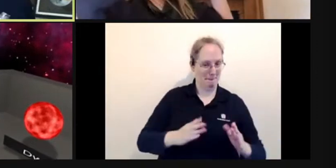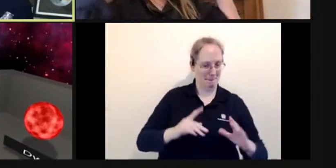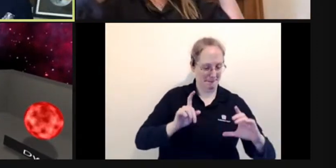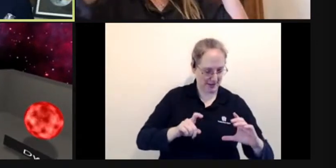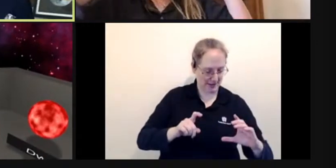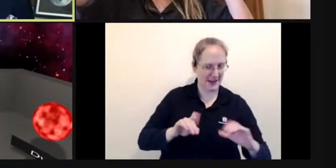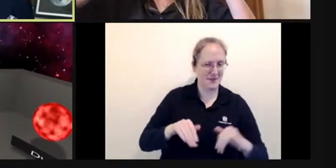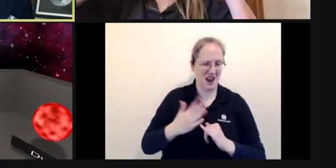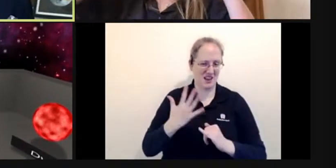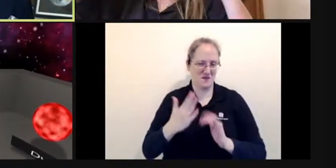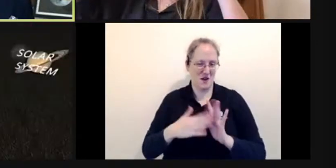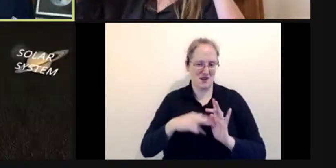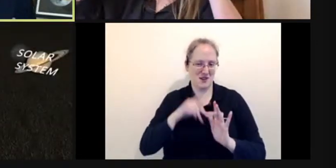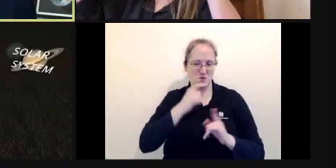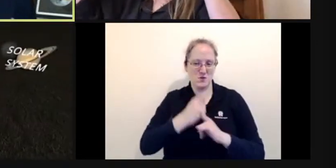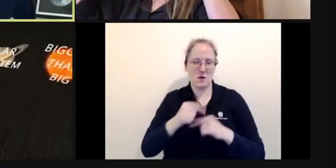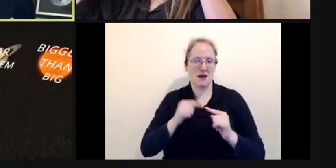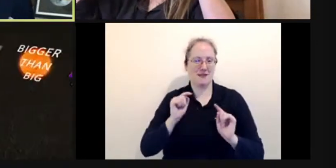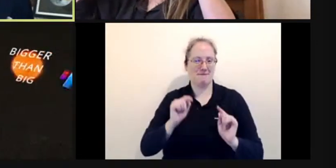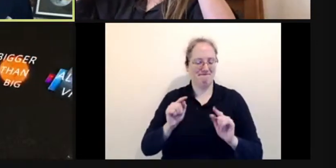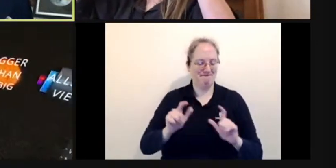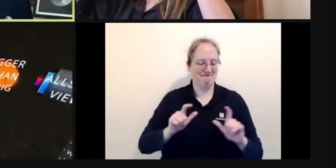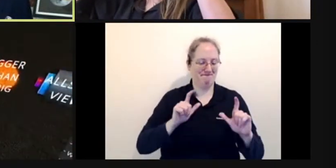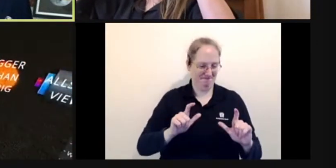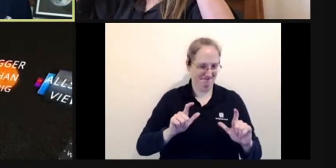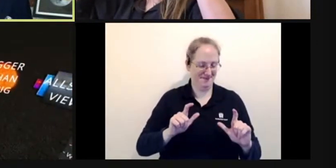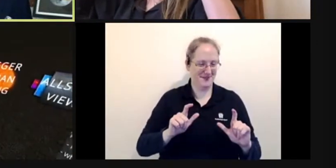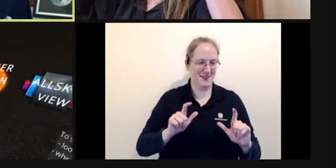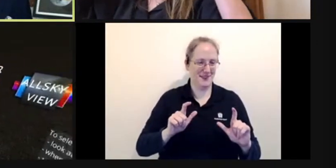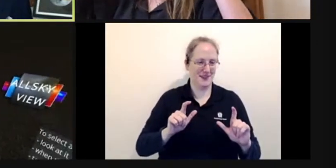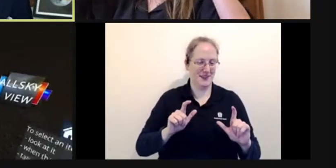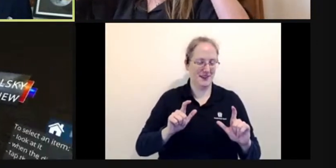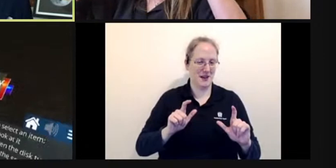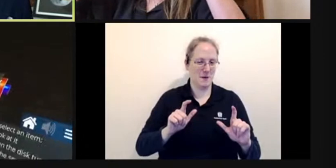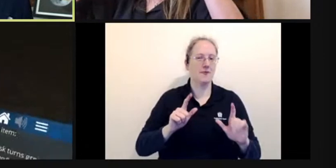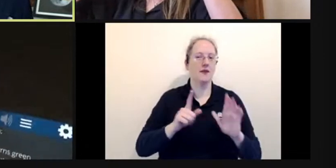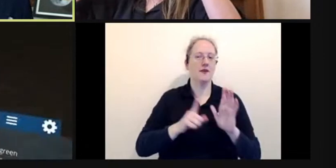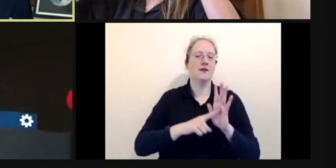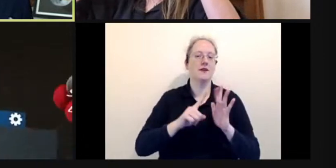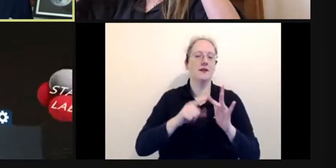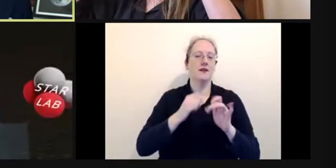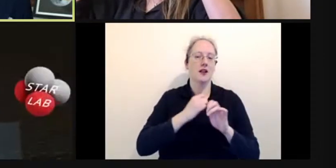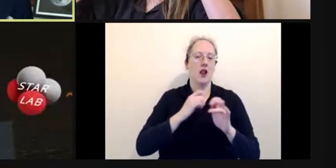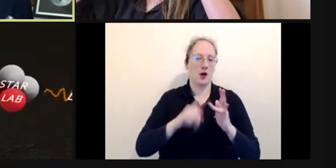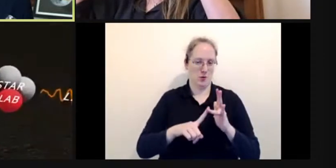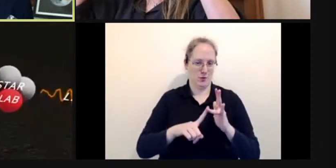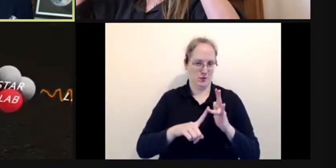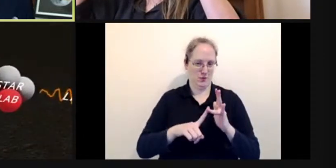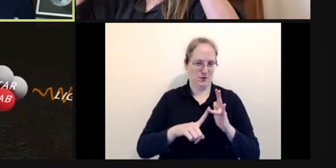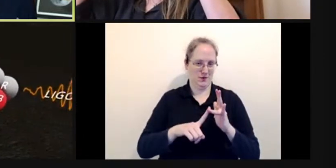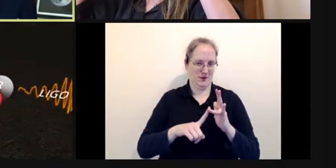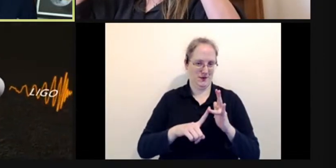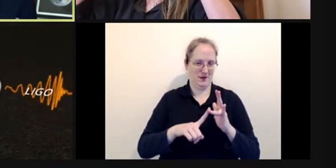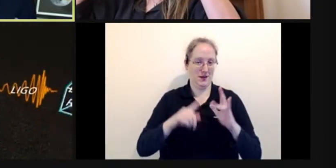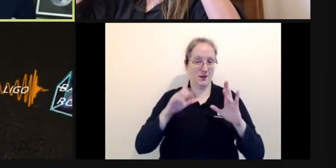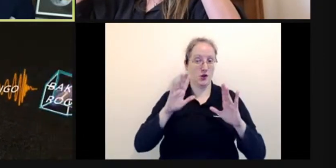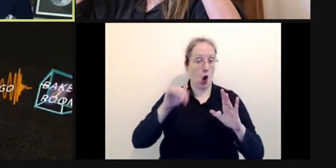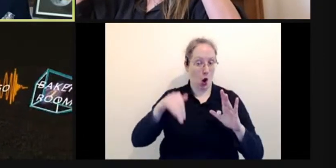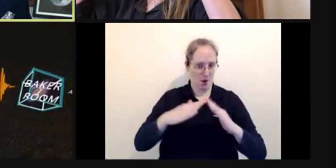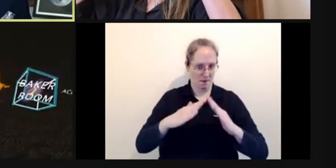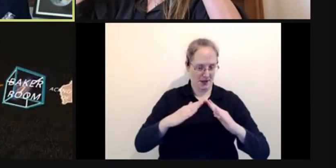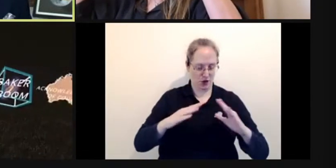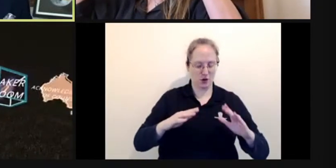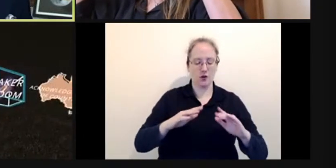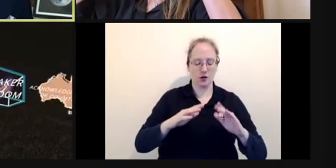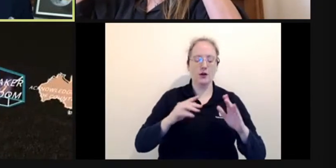minutes, we're going to now jump to LIGO. So go off to the right, and again, you can ask your